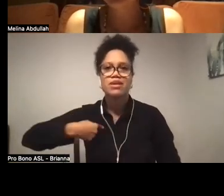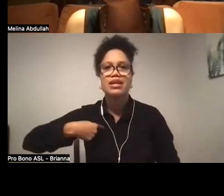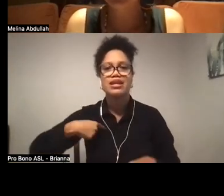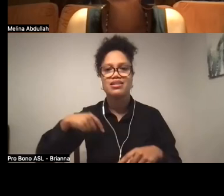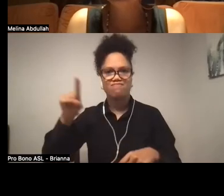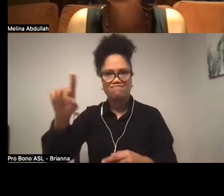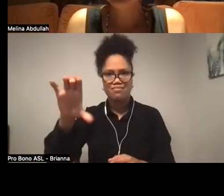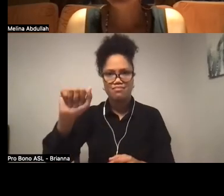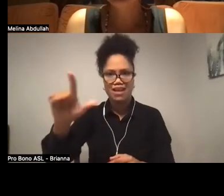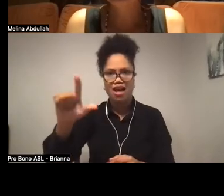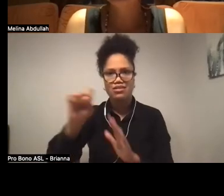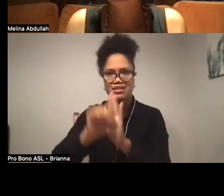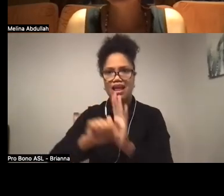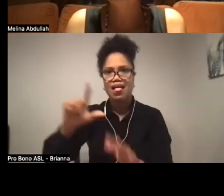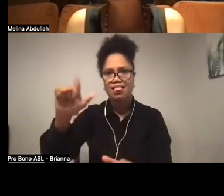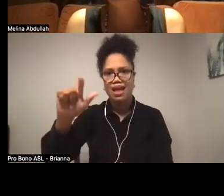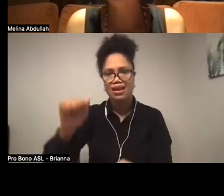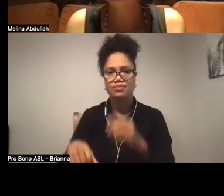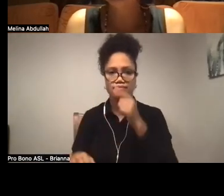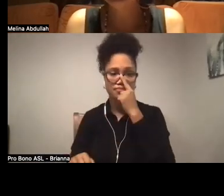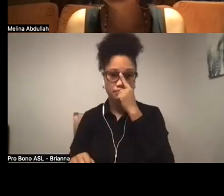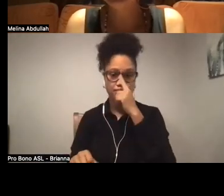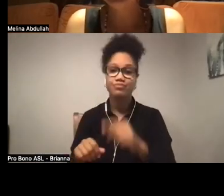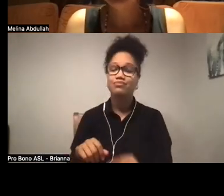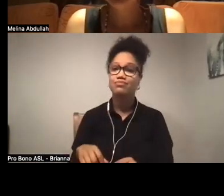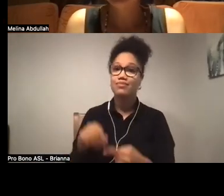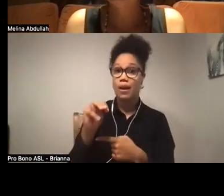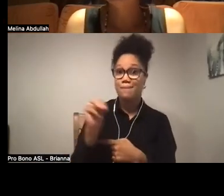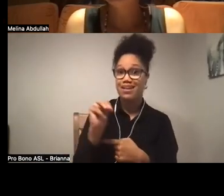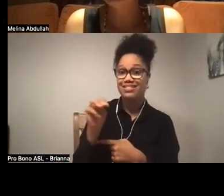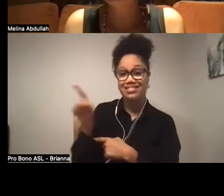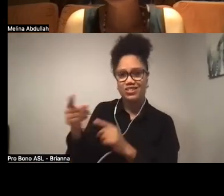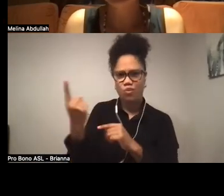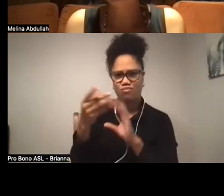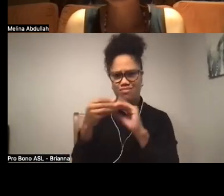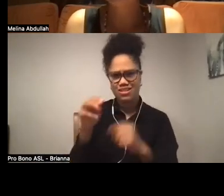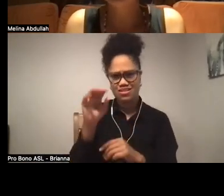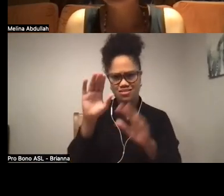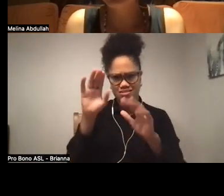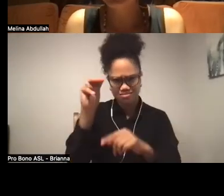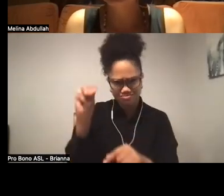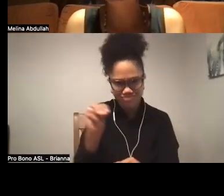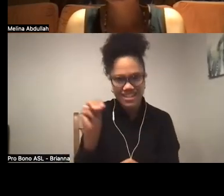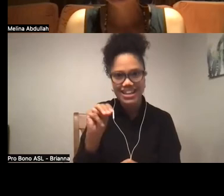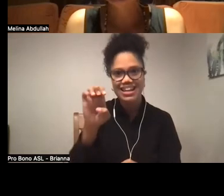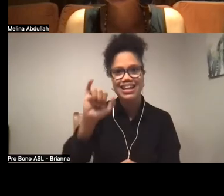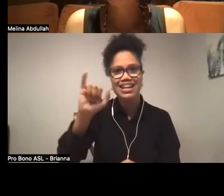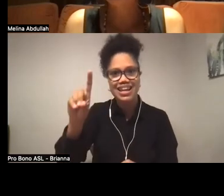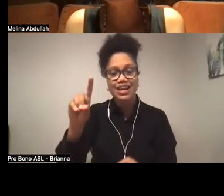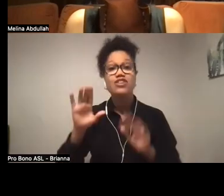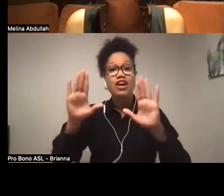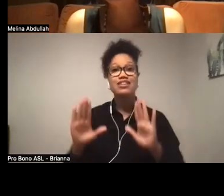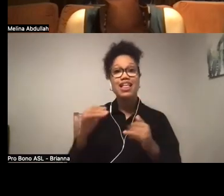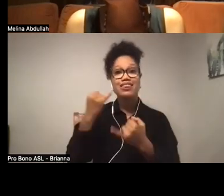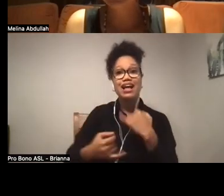Shahana talked about that Monday was Eid, Sunday was the last day of Ramadan. I